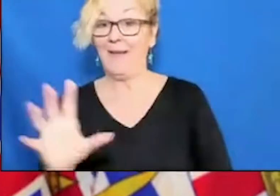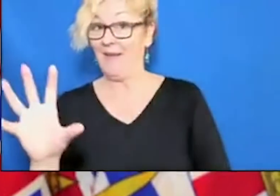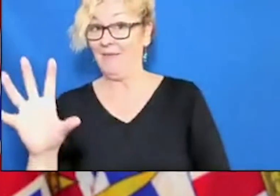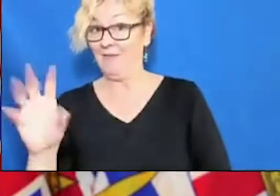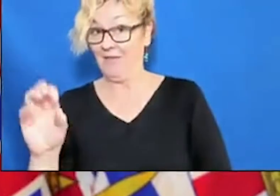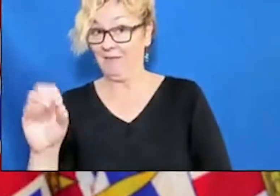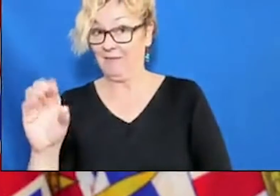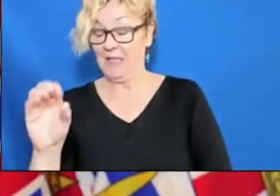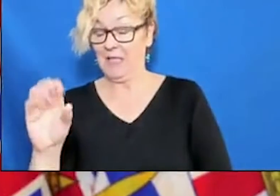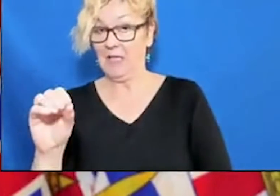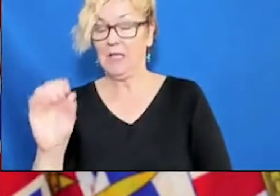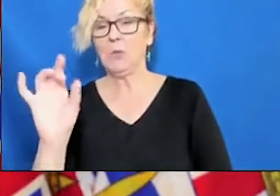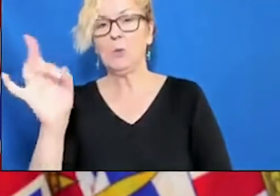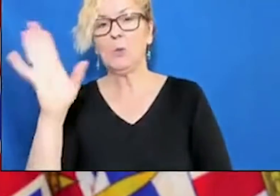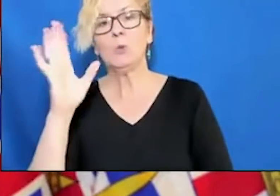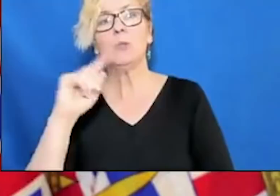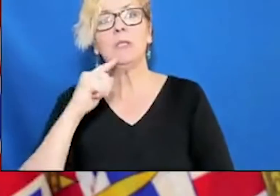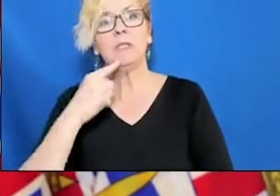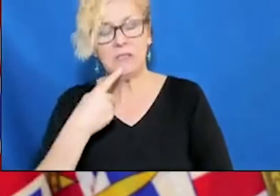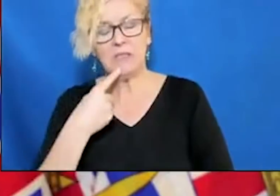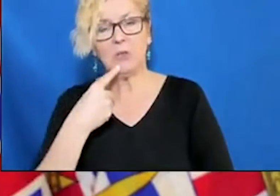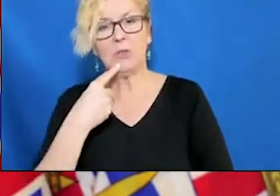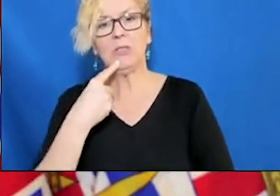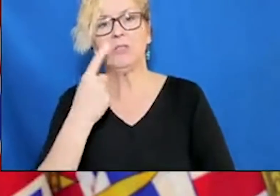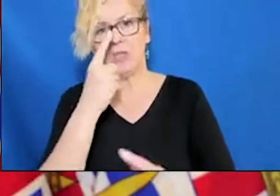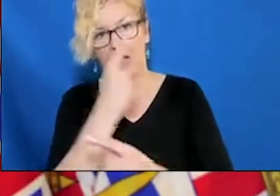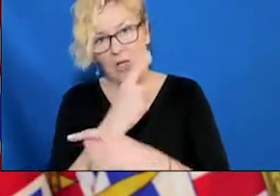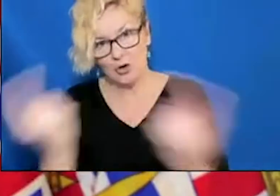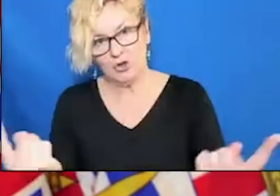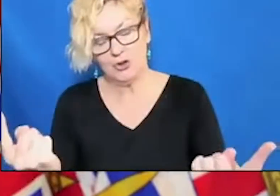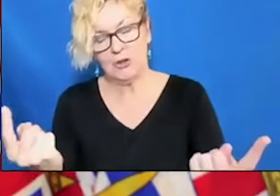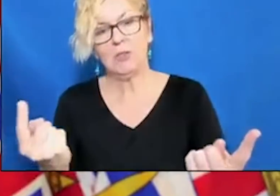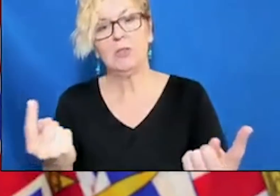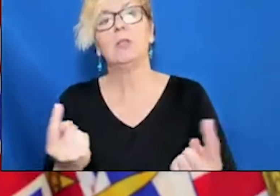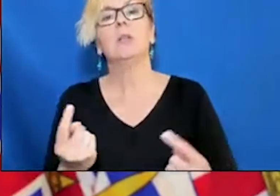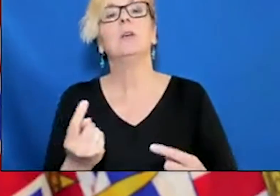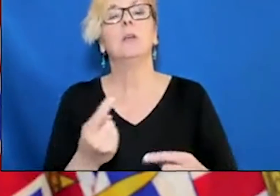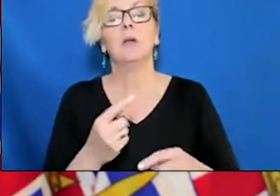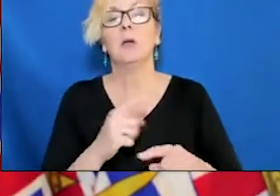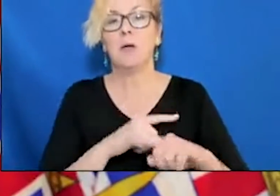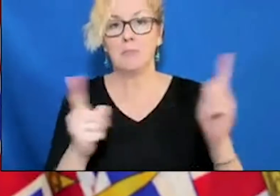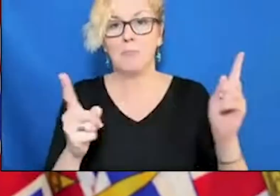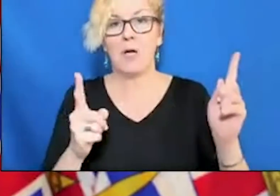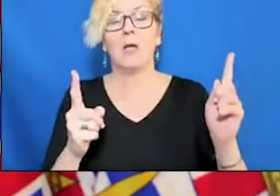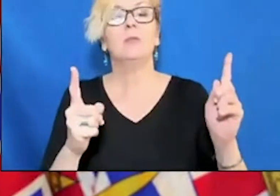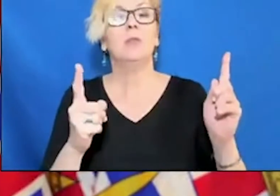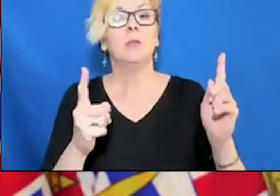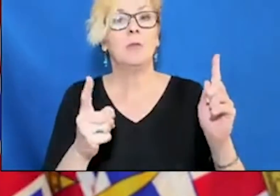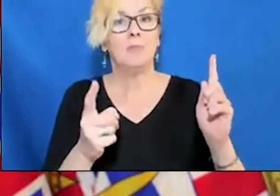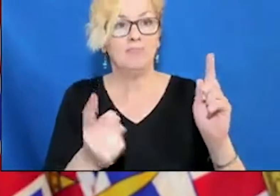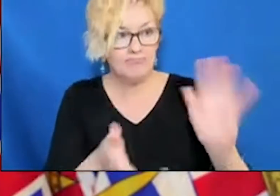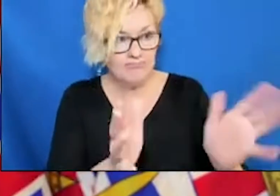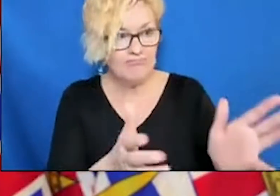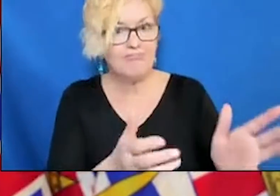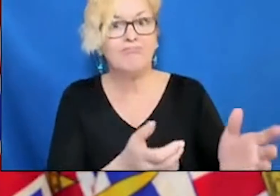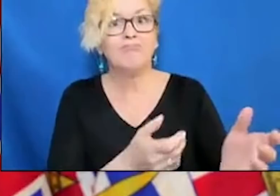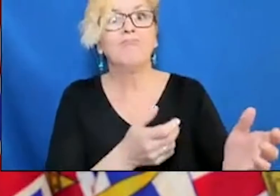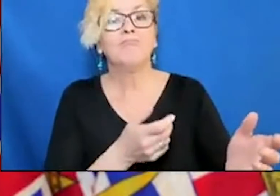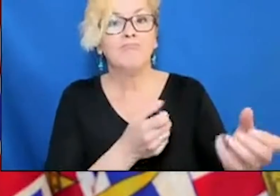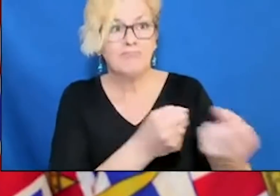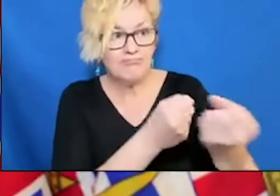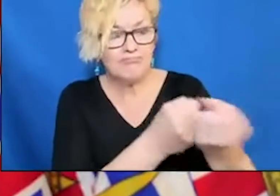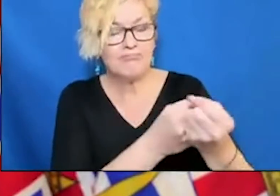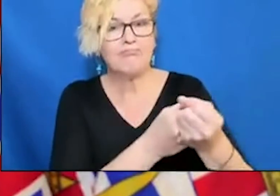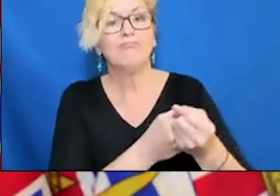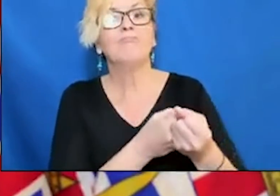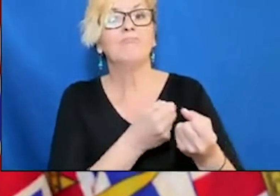anaphylaxis or allergic reactions, and these continue to be monitored and treated, and making sure that